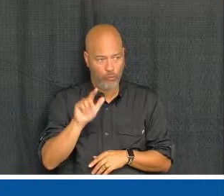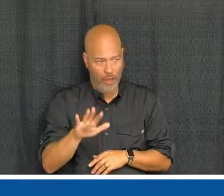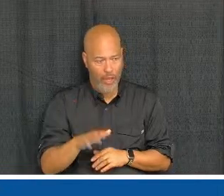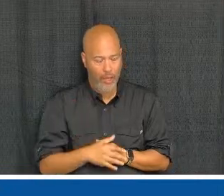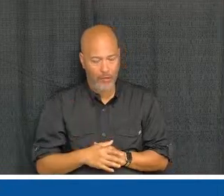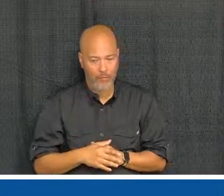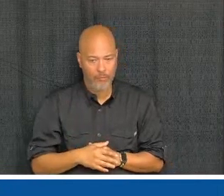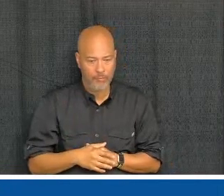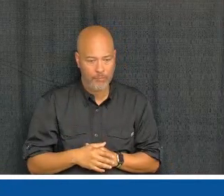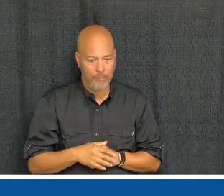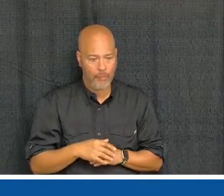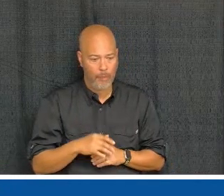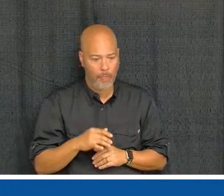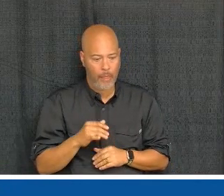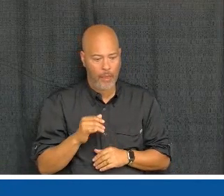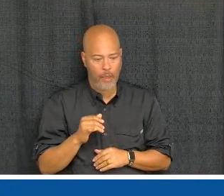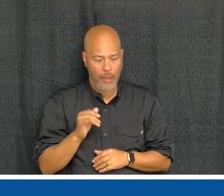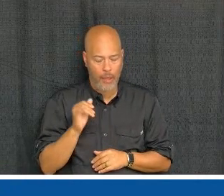sir.